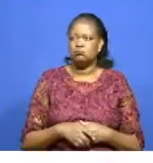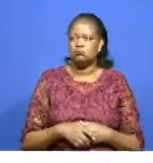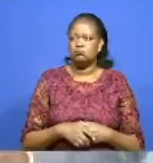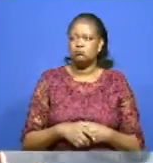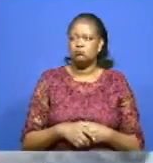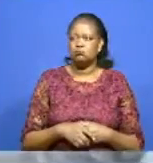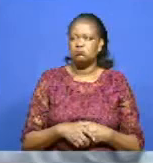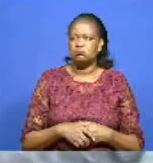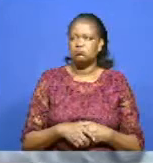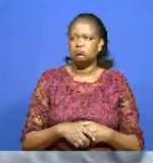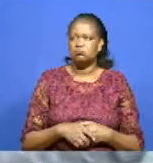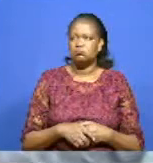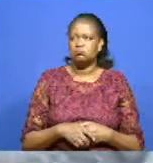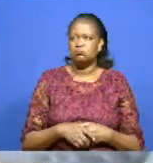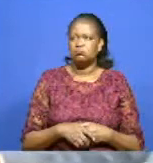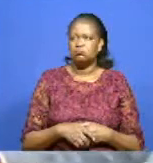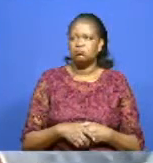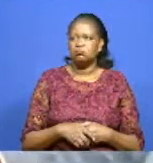Yes.